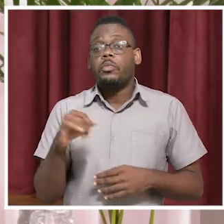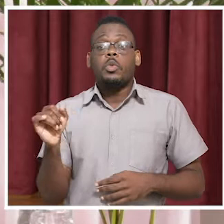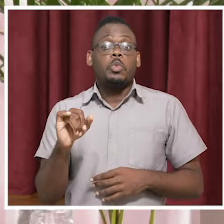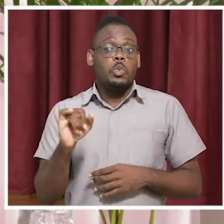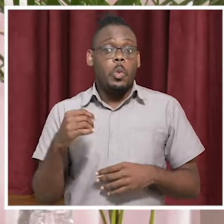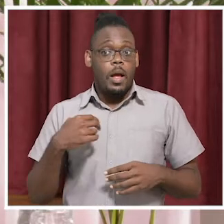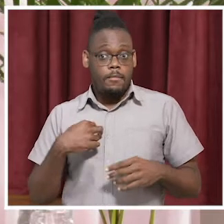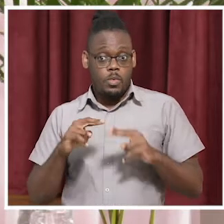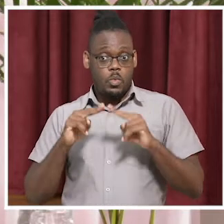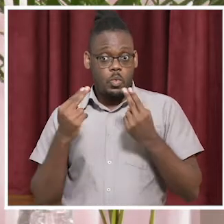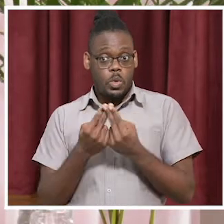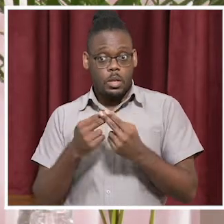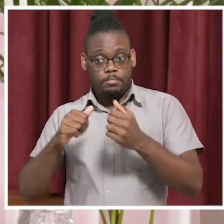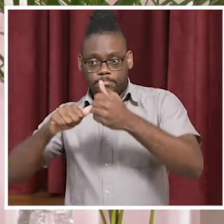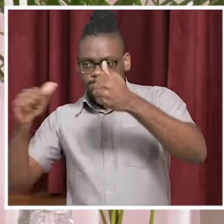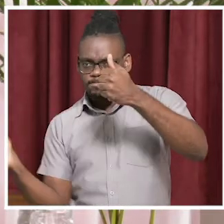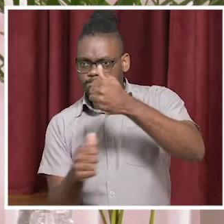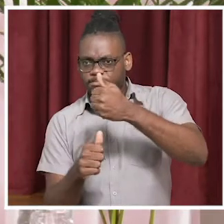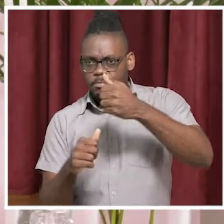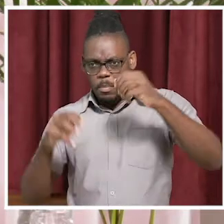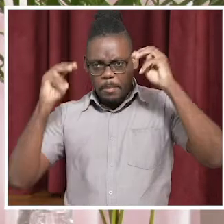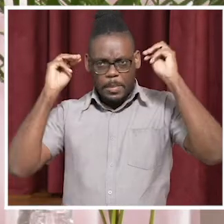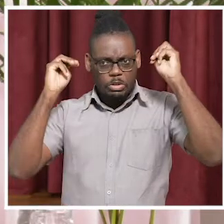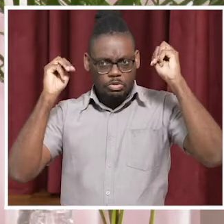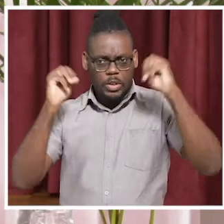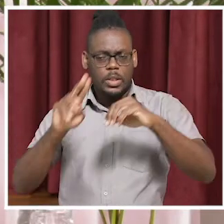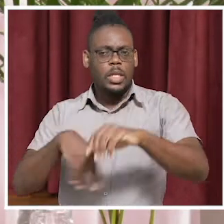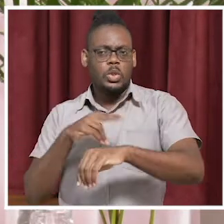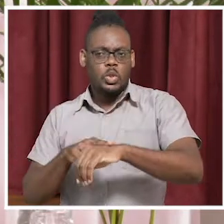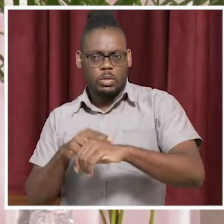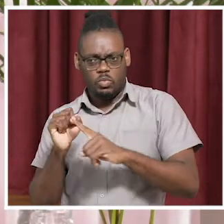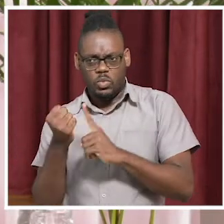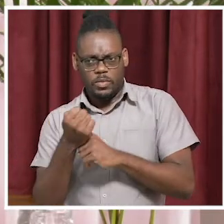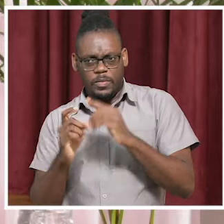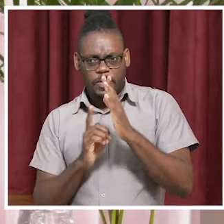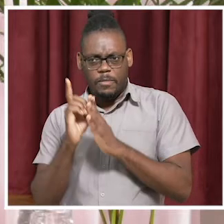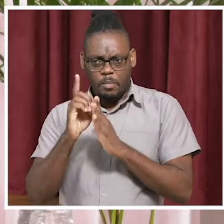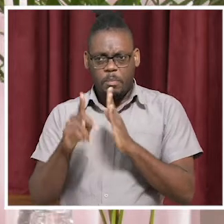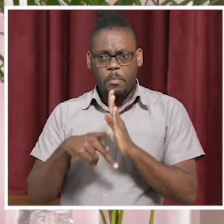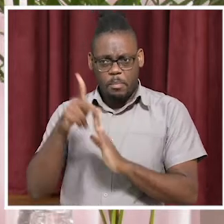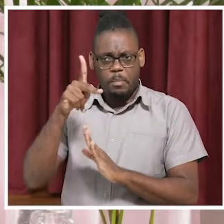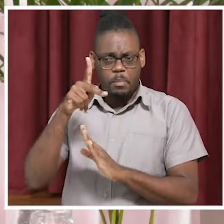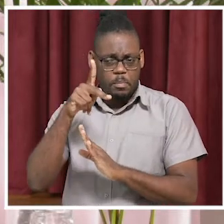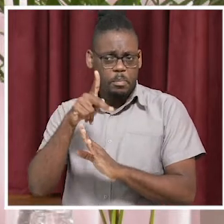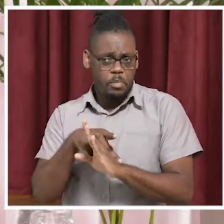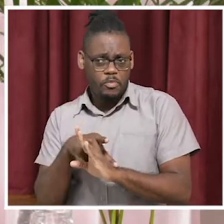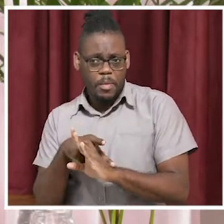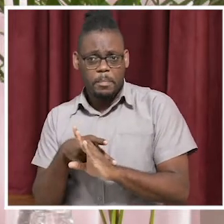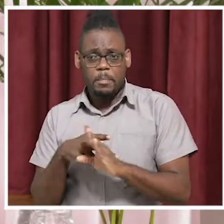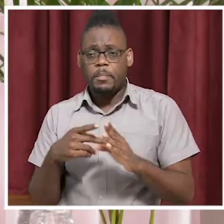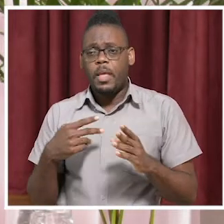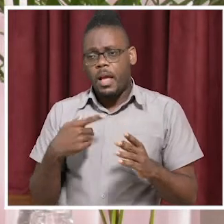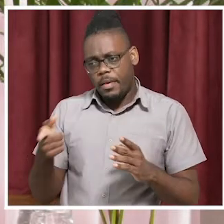Social Development Program, that deals with similar grants like the National Social, like self-help.